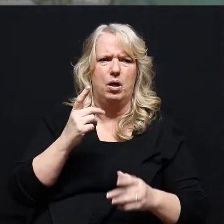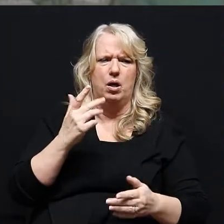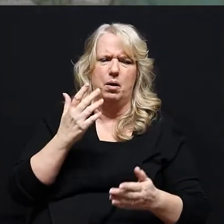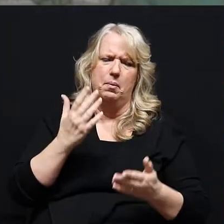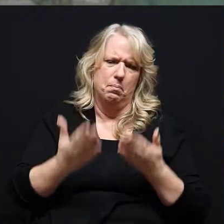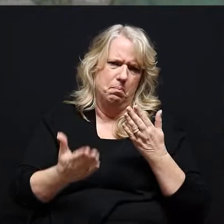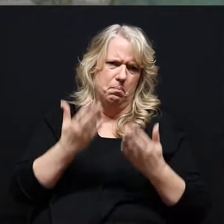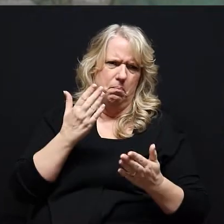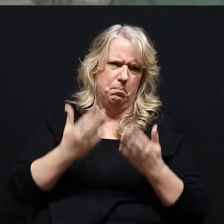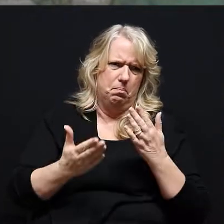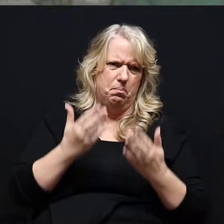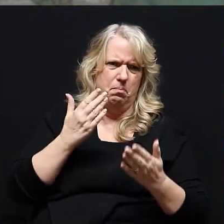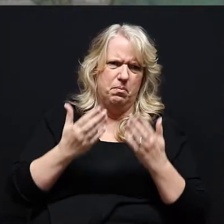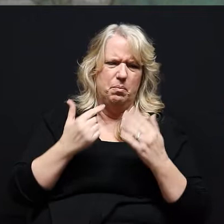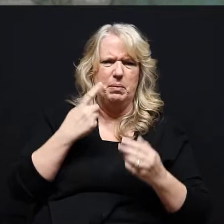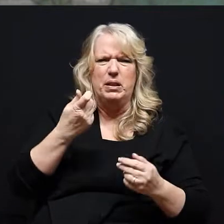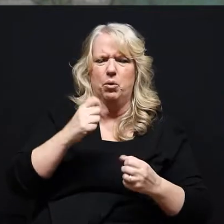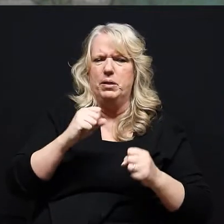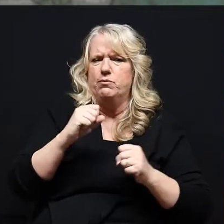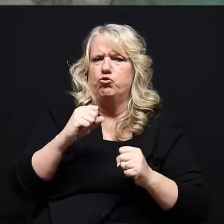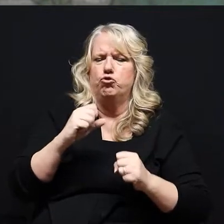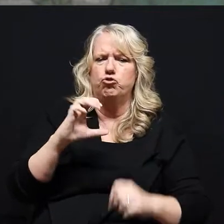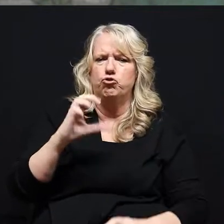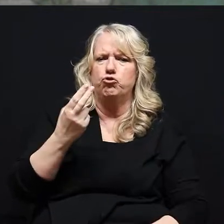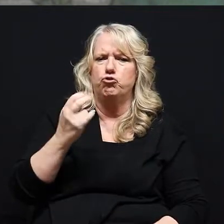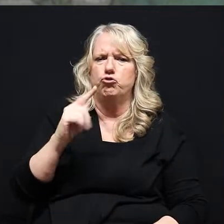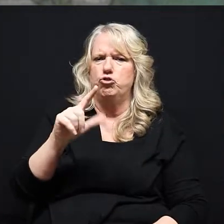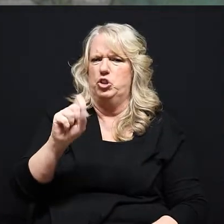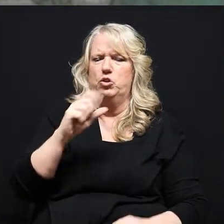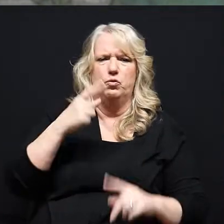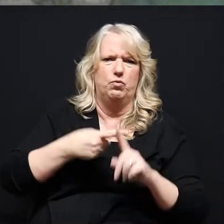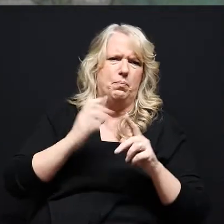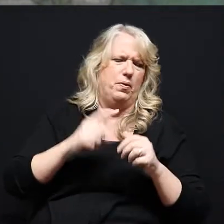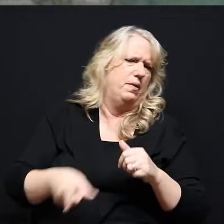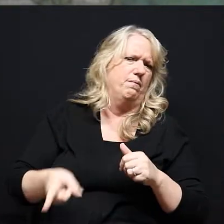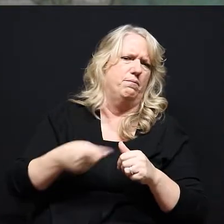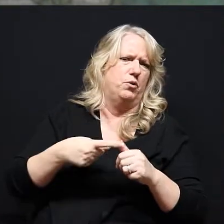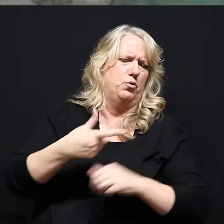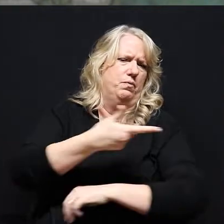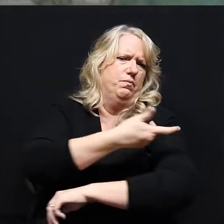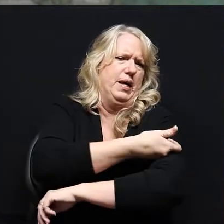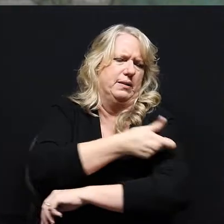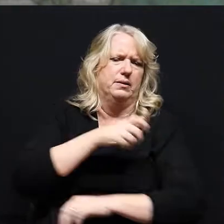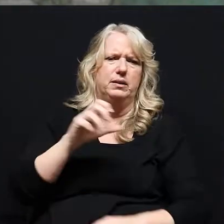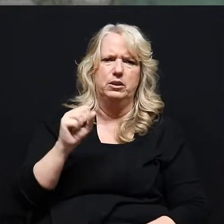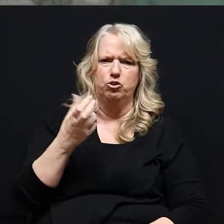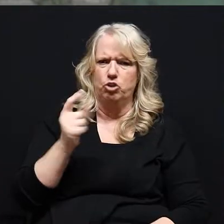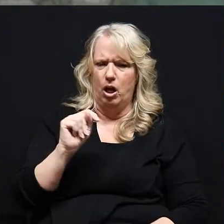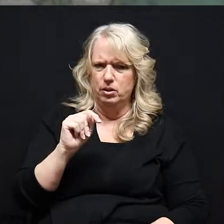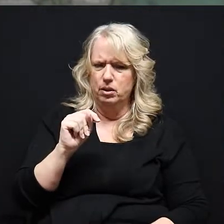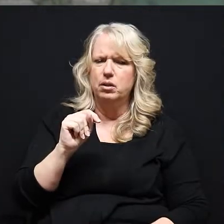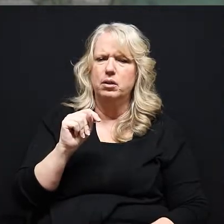maybe a little some chills from I think the first vaccine shot, but